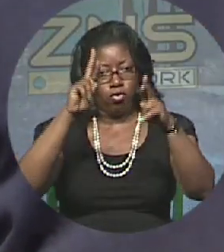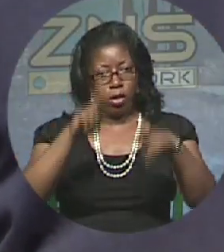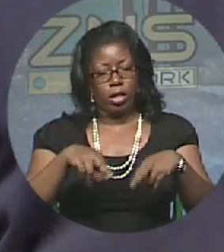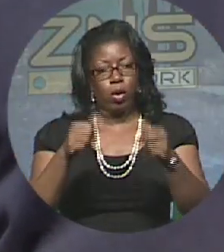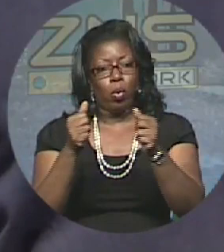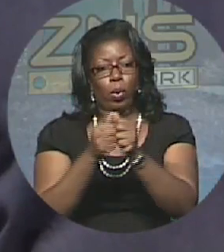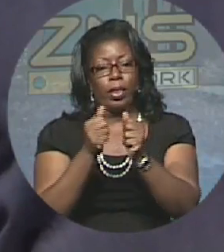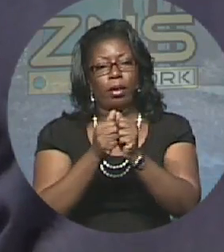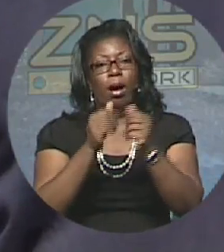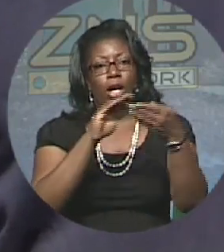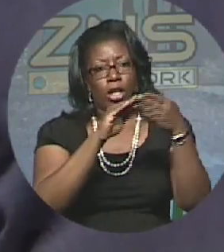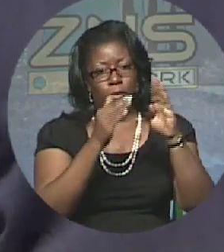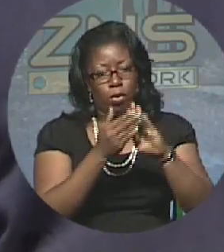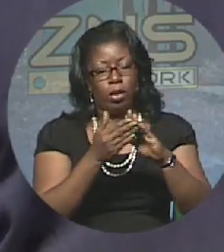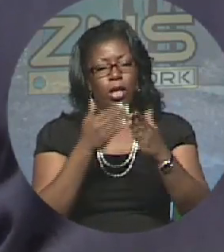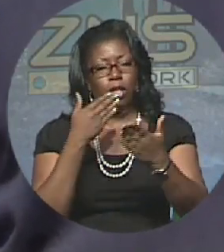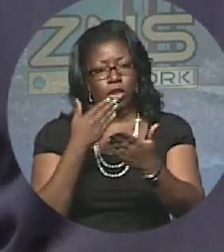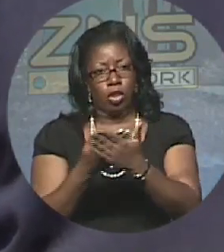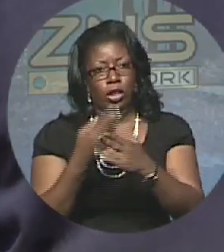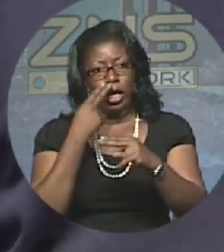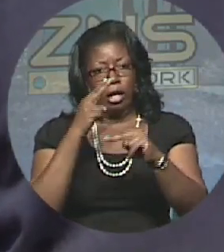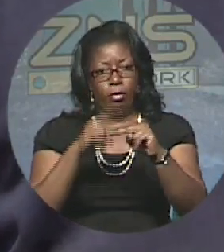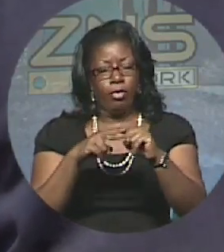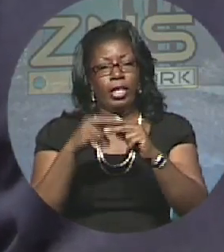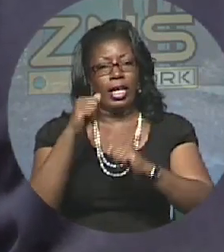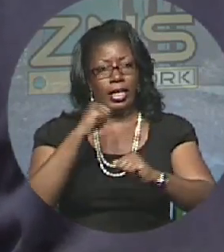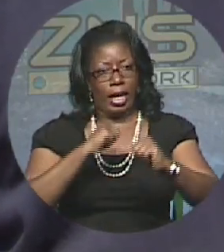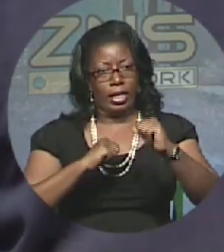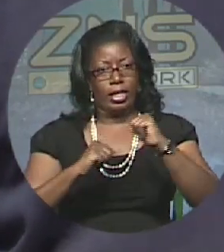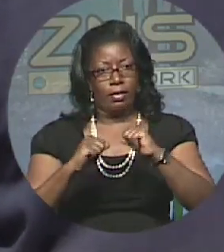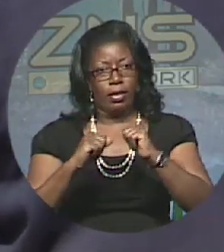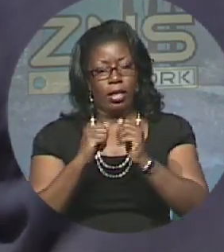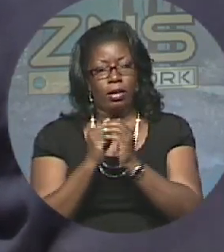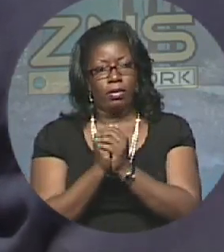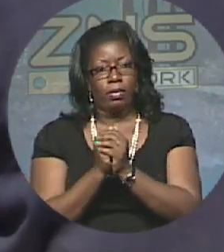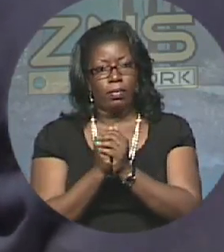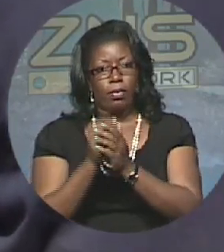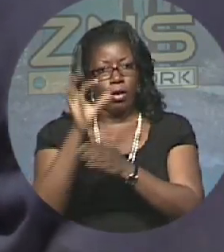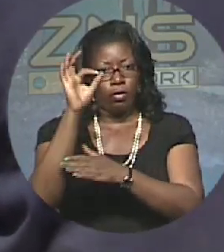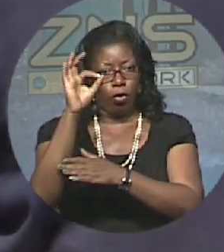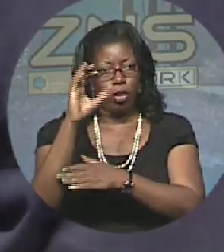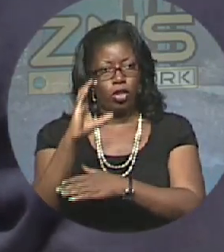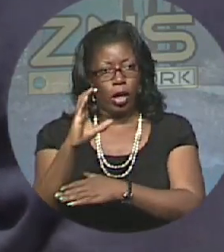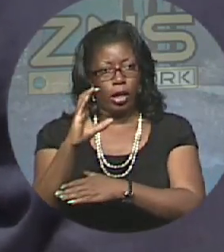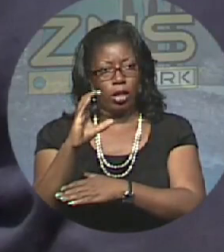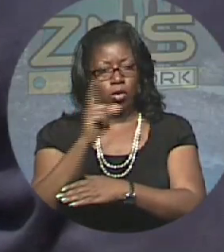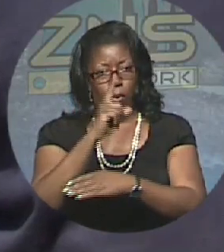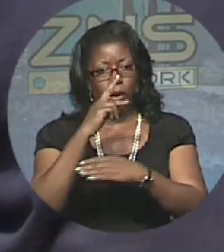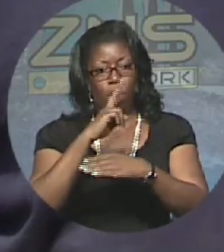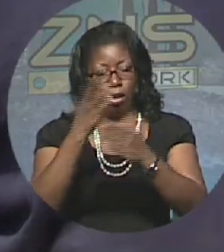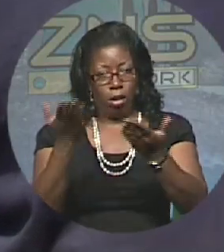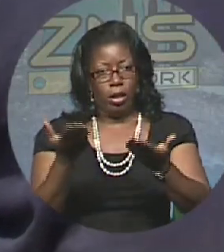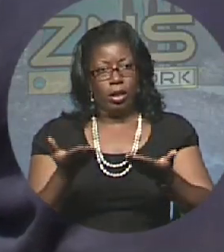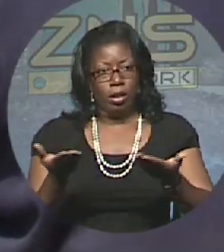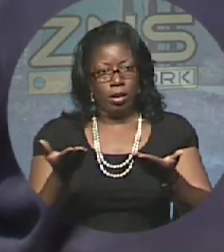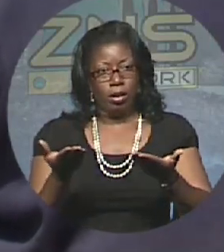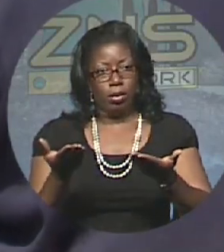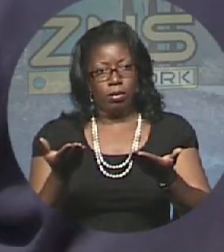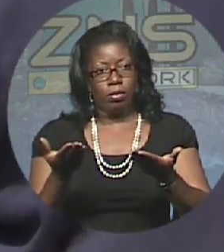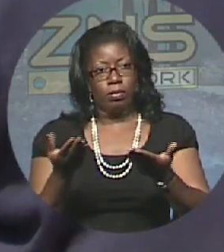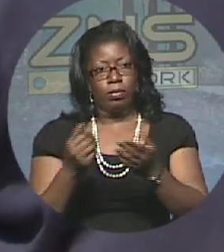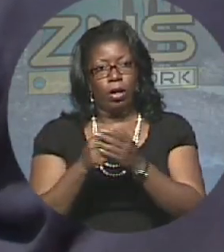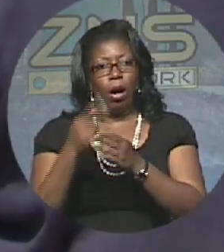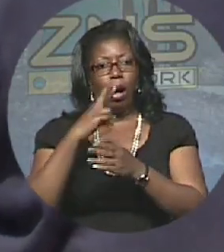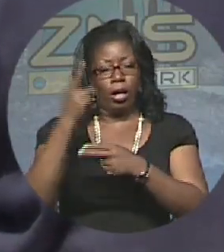community in good, wholesome, fun and activities. On Fort Charlotte, the ground that we stand in itself is historic in